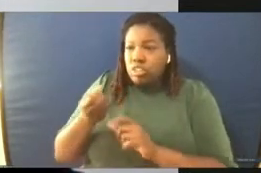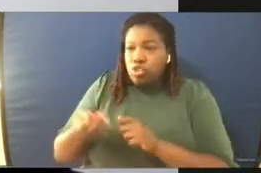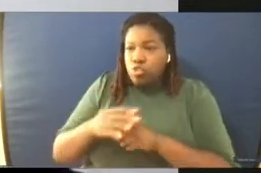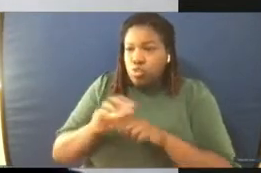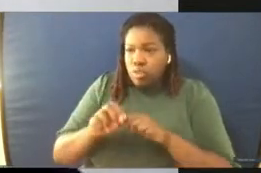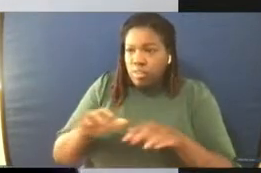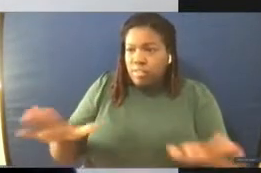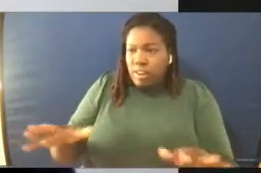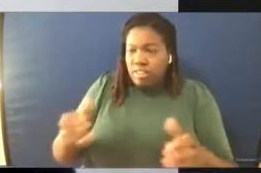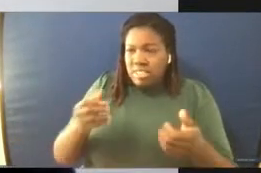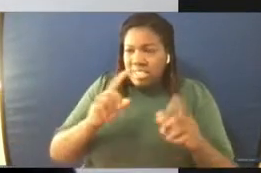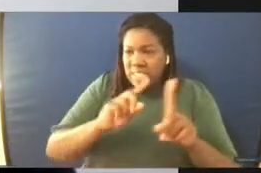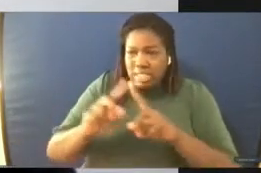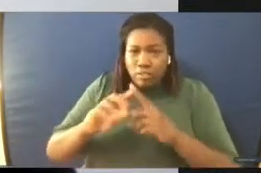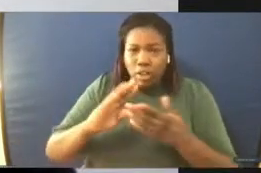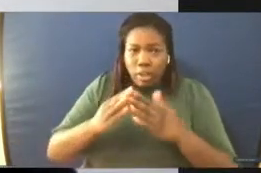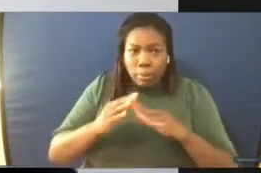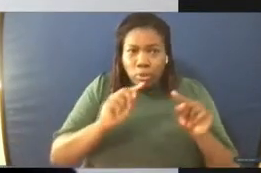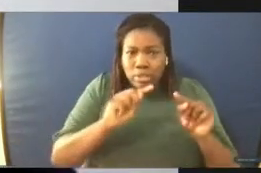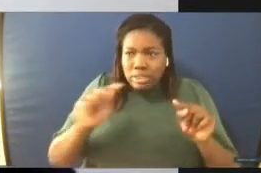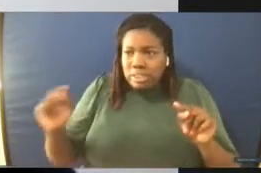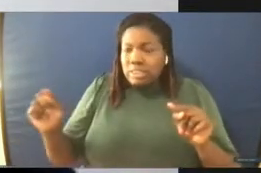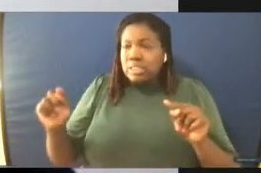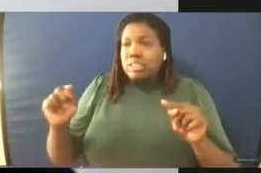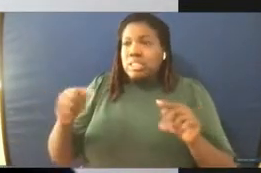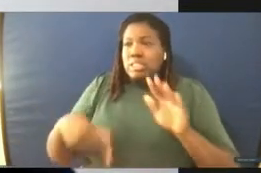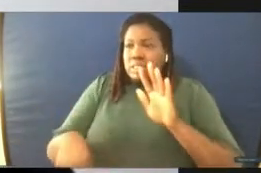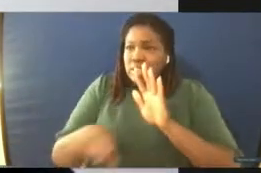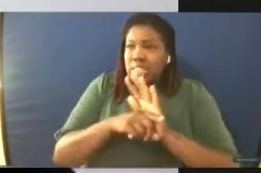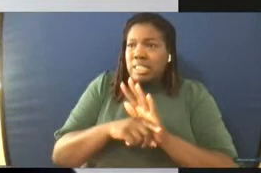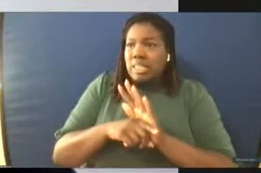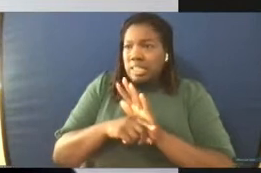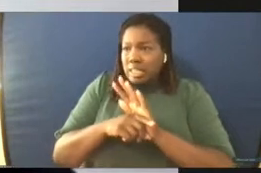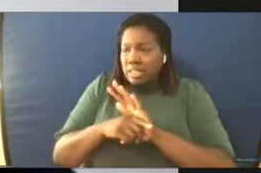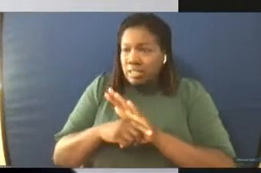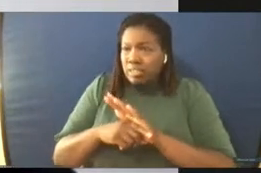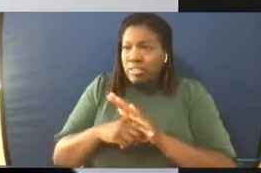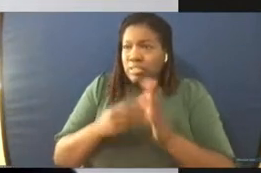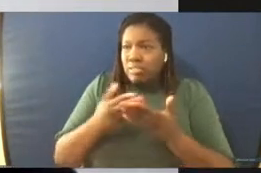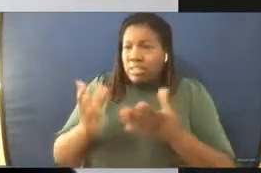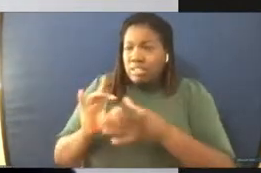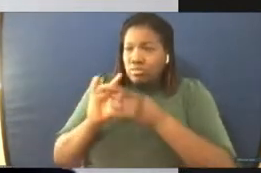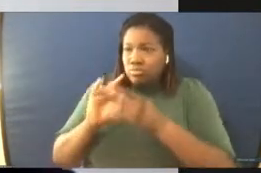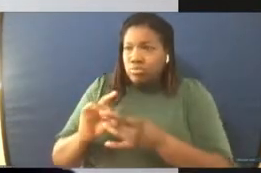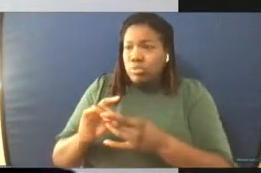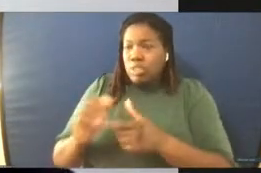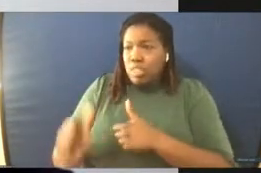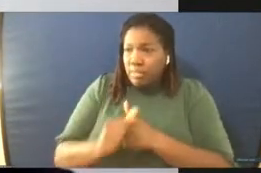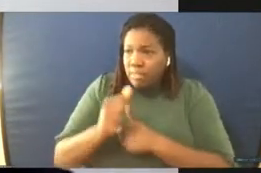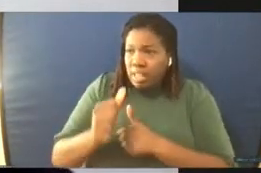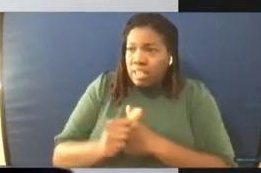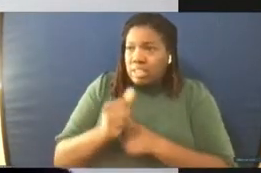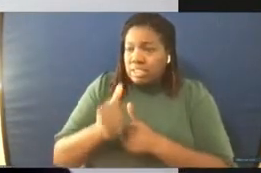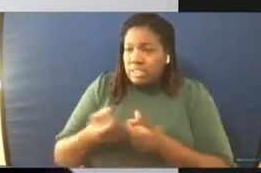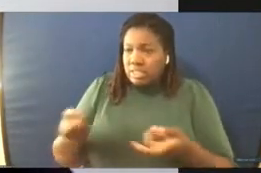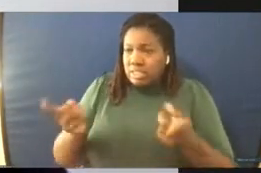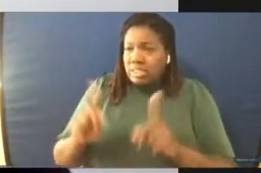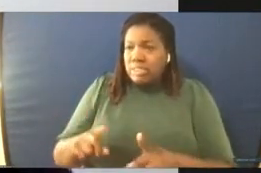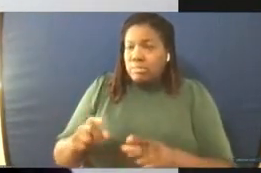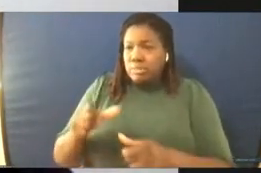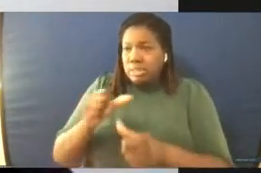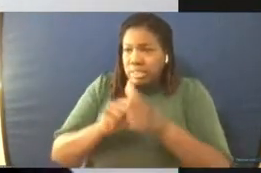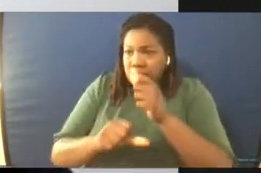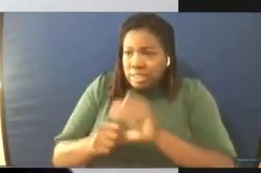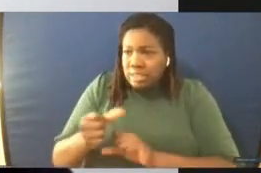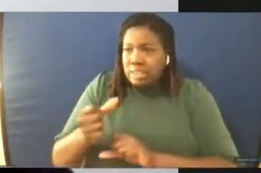COVID-19 has had on certain communities and talked about the negative consequences. along with the violence. There was suicide, violence